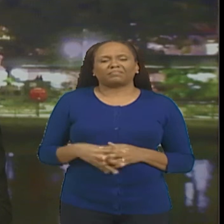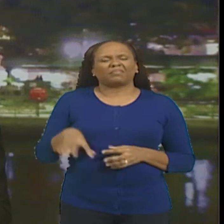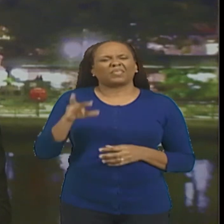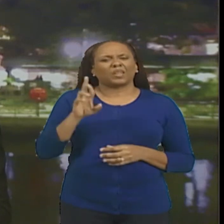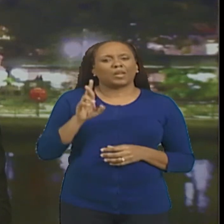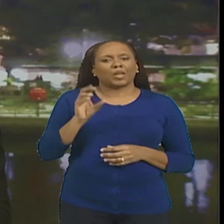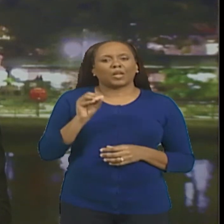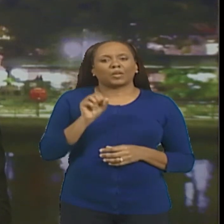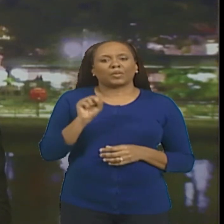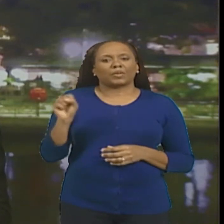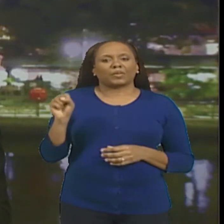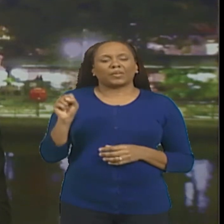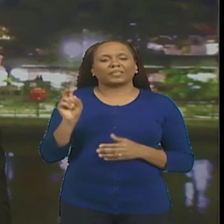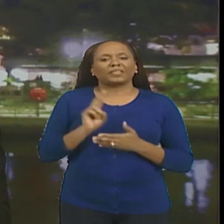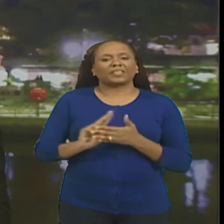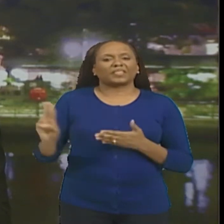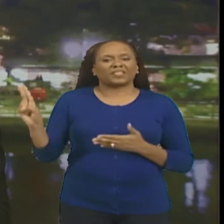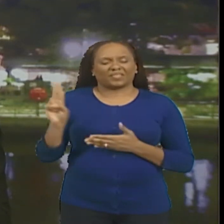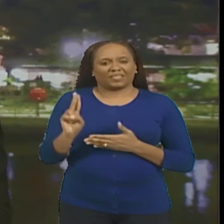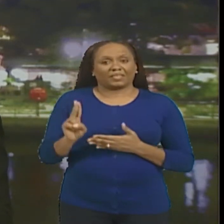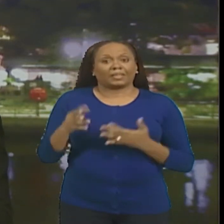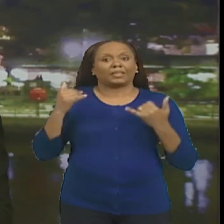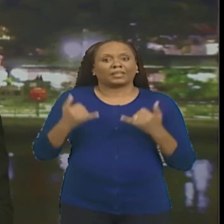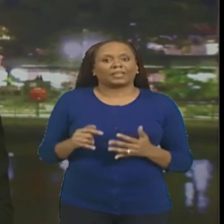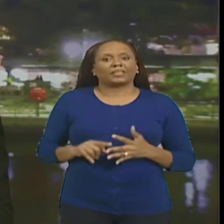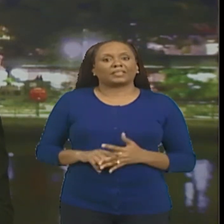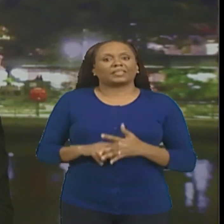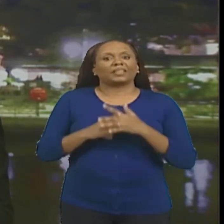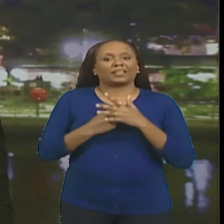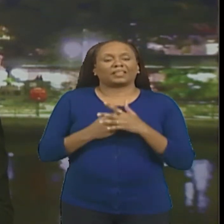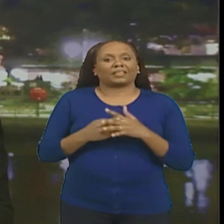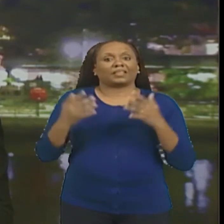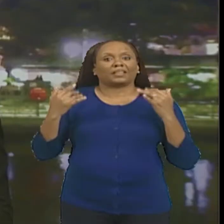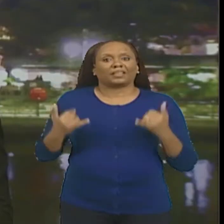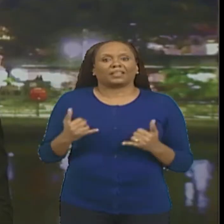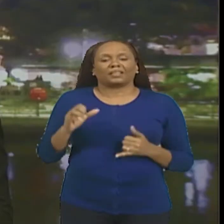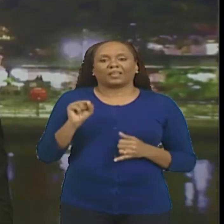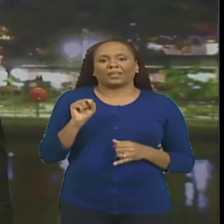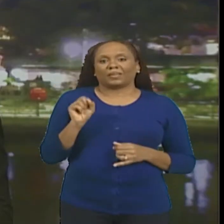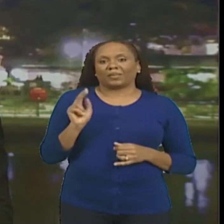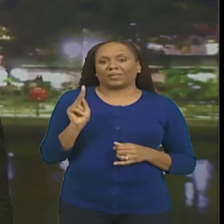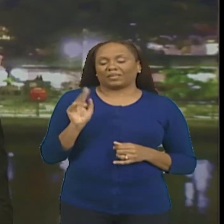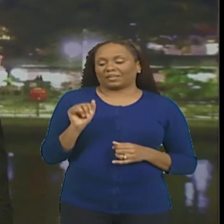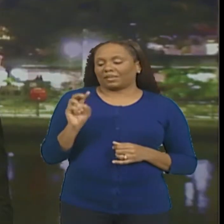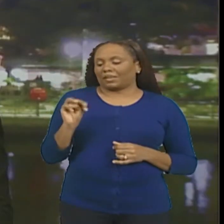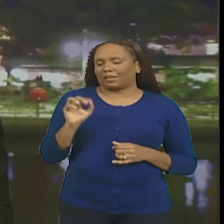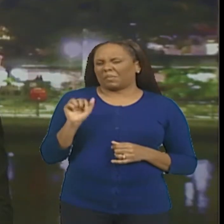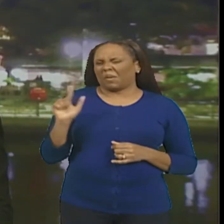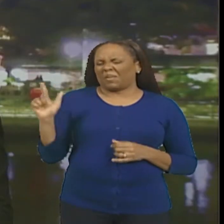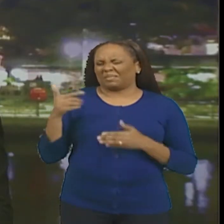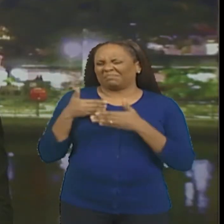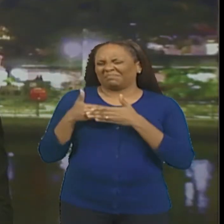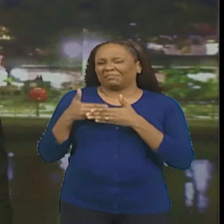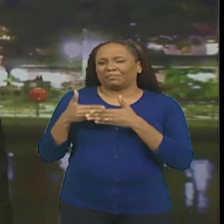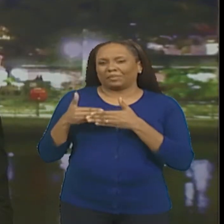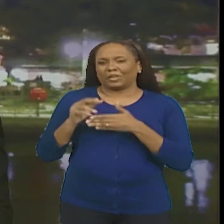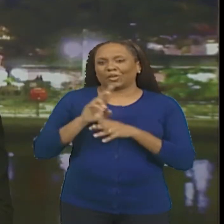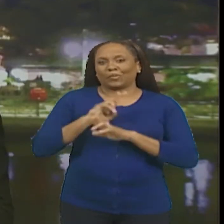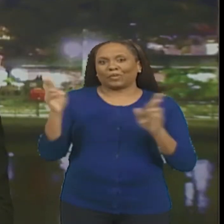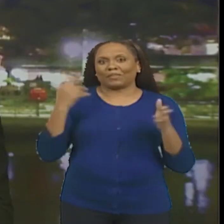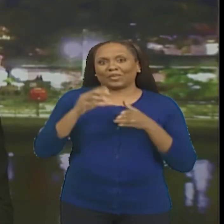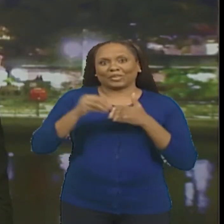A popular local mall that is now a neighbor to the Ross University says it's ready to meet the increased demand for products and